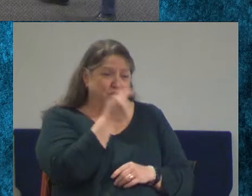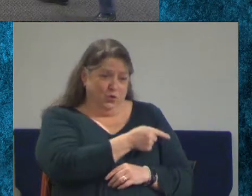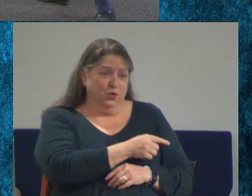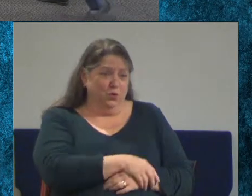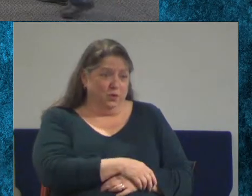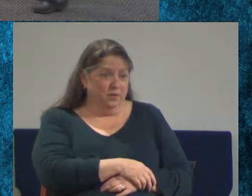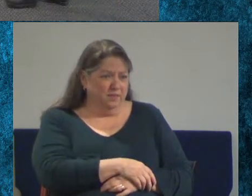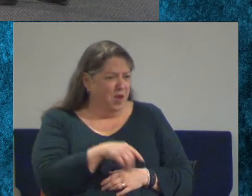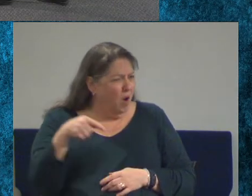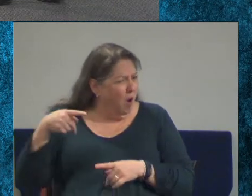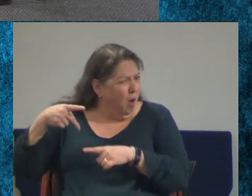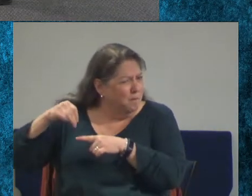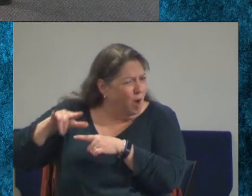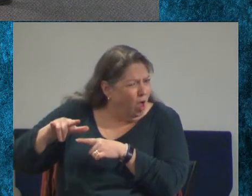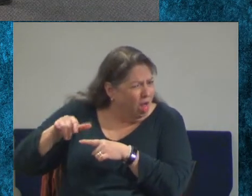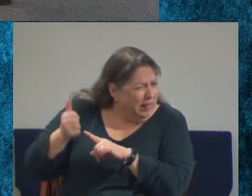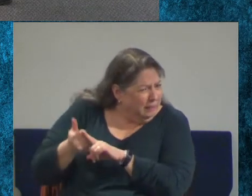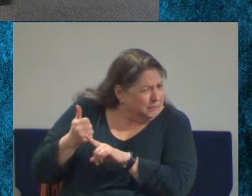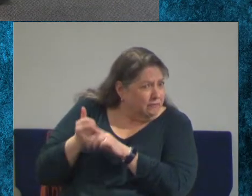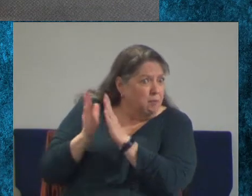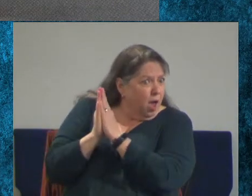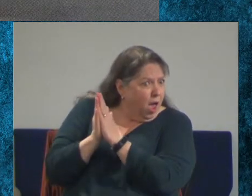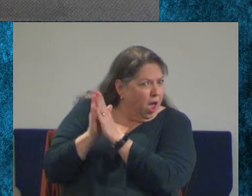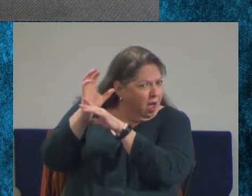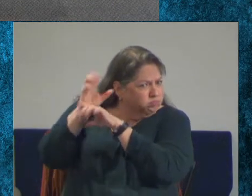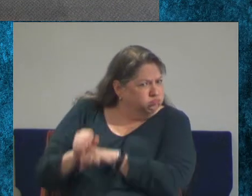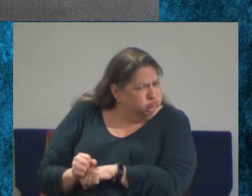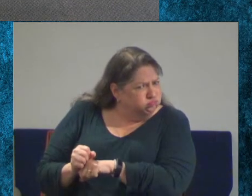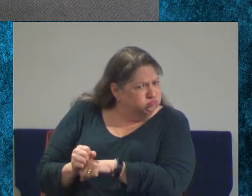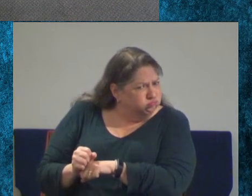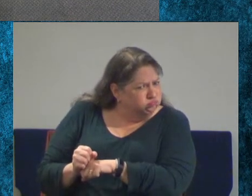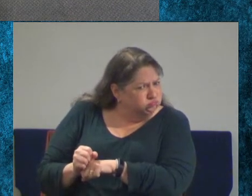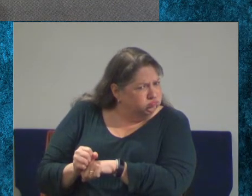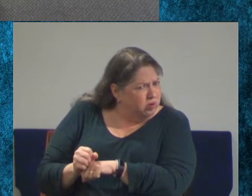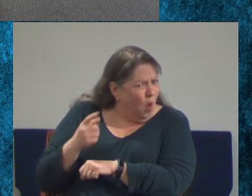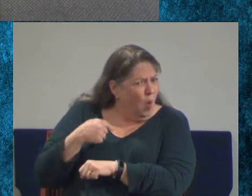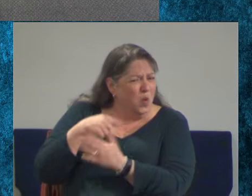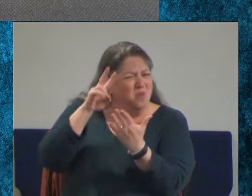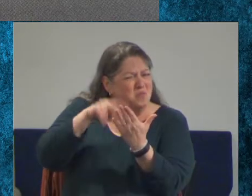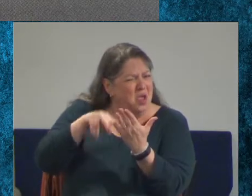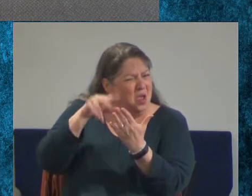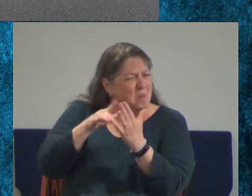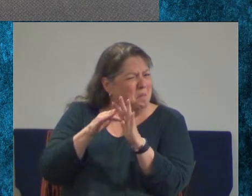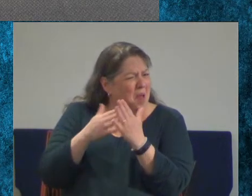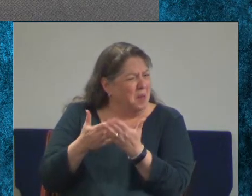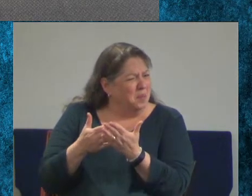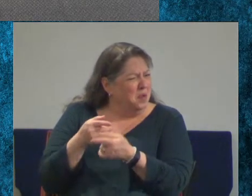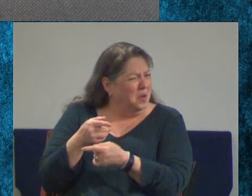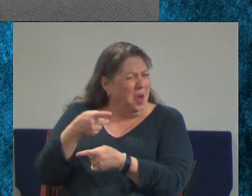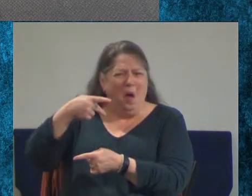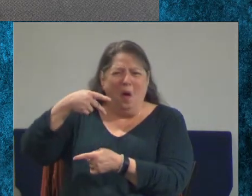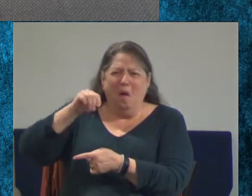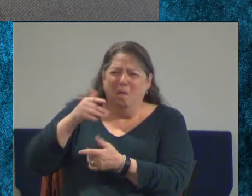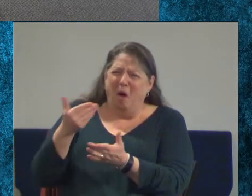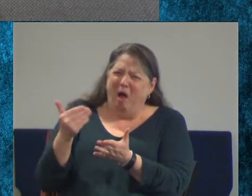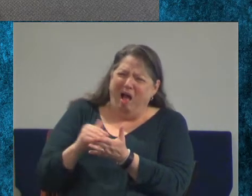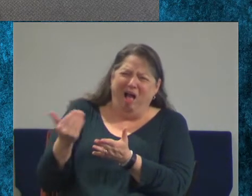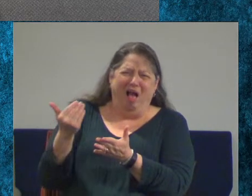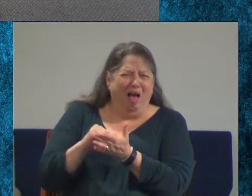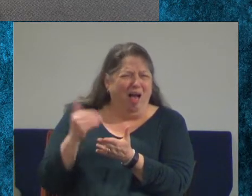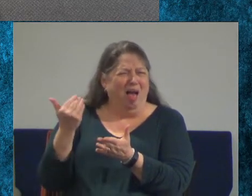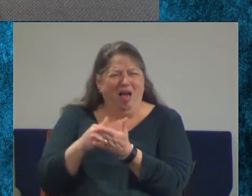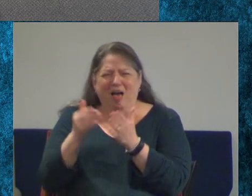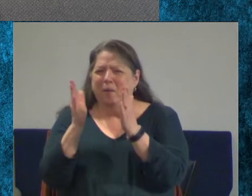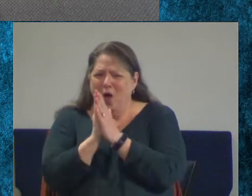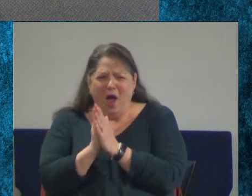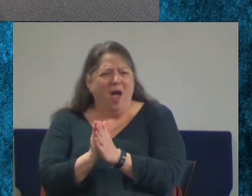was a praying man. You know that. We read throughout the epistles and the writings of Paul, we find that he was a man that he prayed for his brothers and